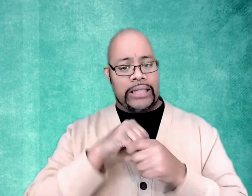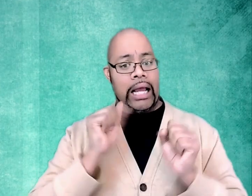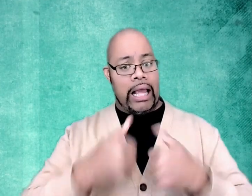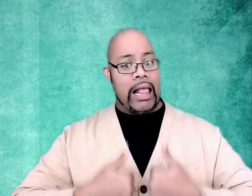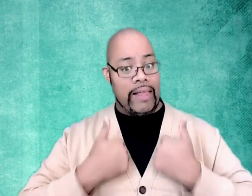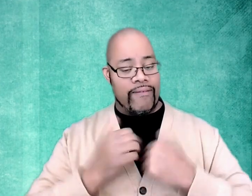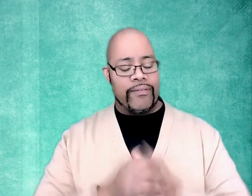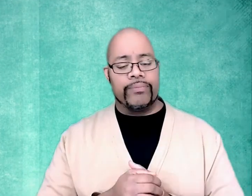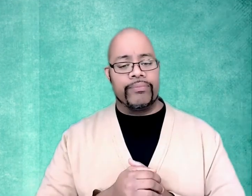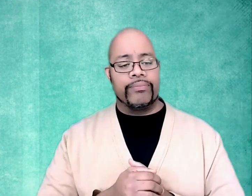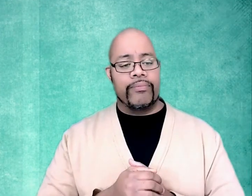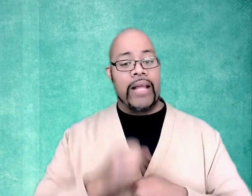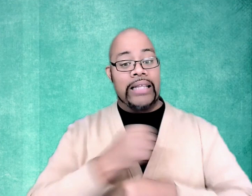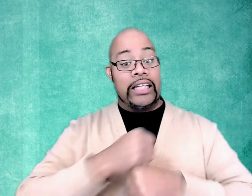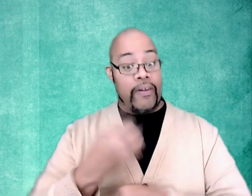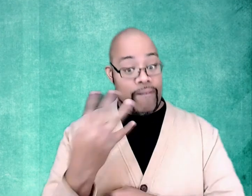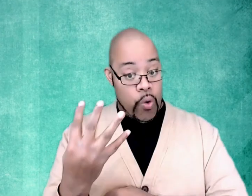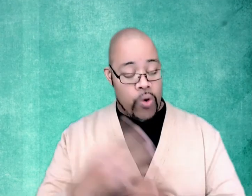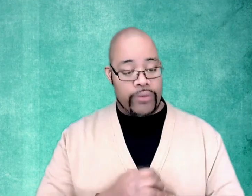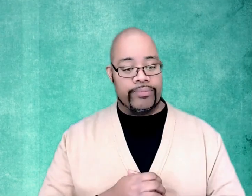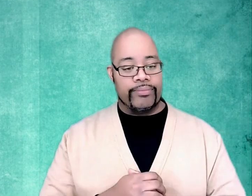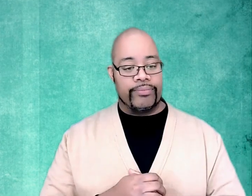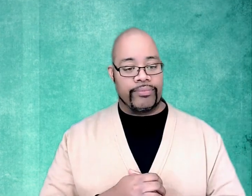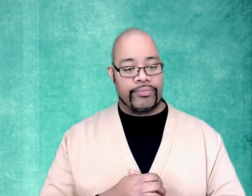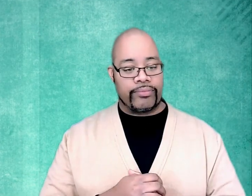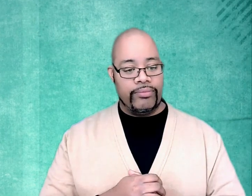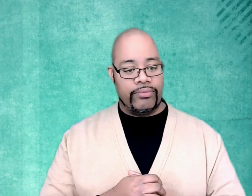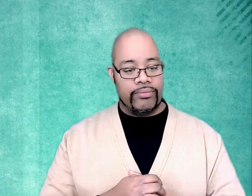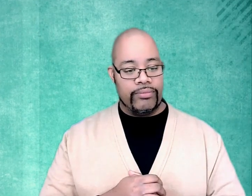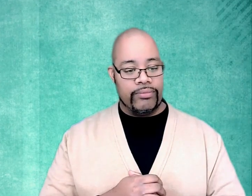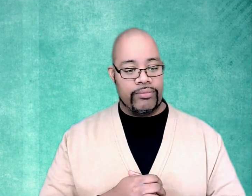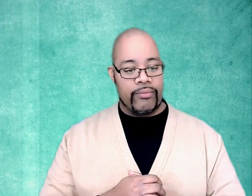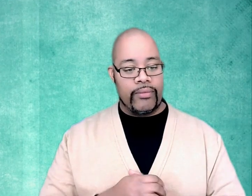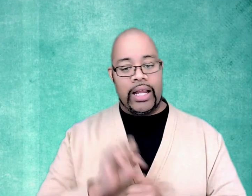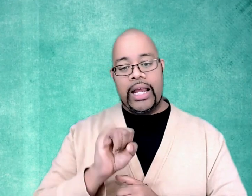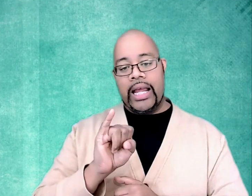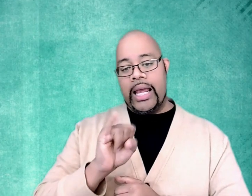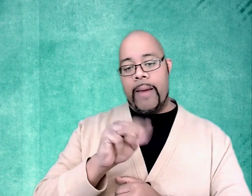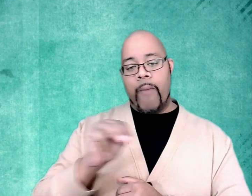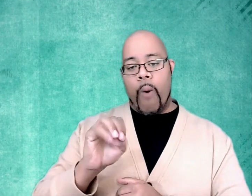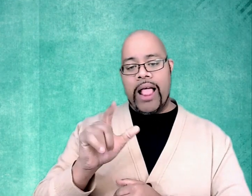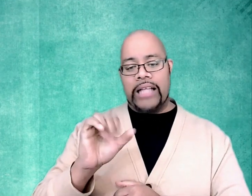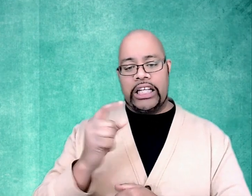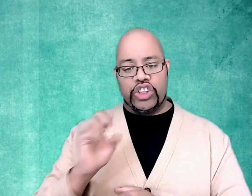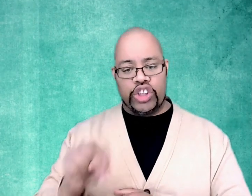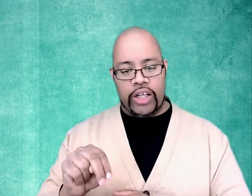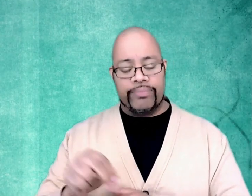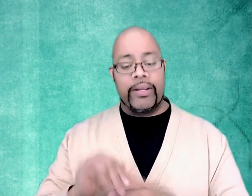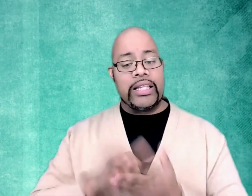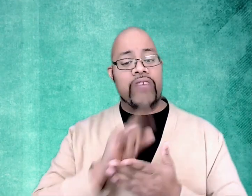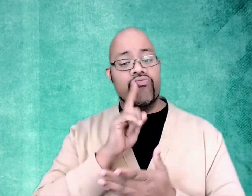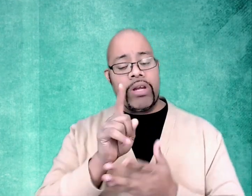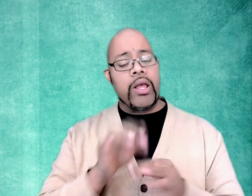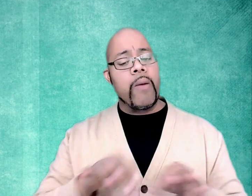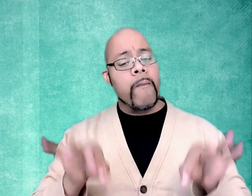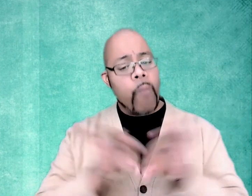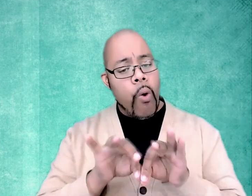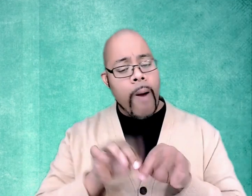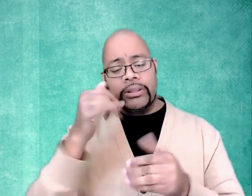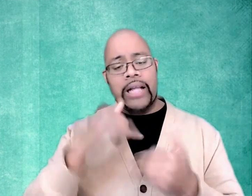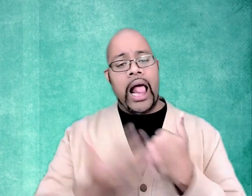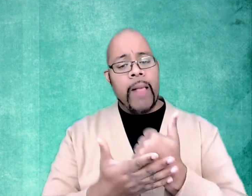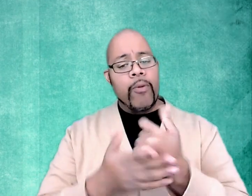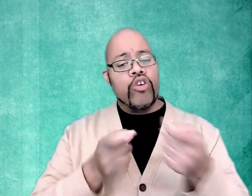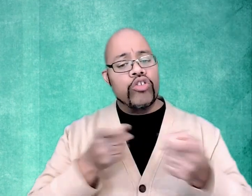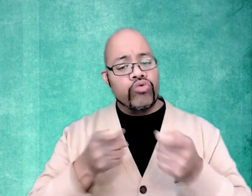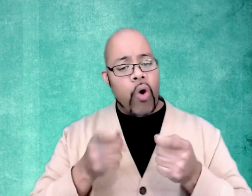yeah. Stage 4 is the immobilization cycle. And this cycle is super important because it